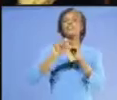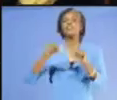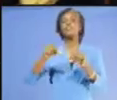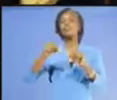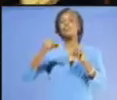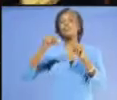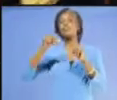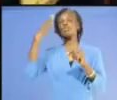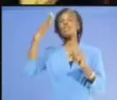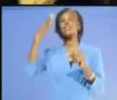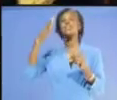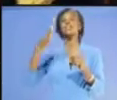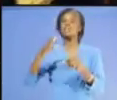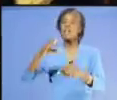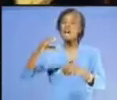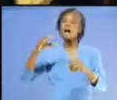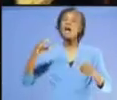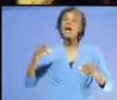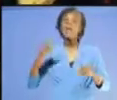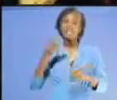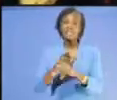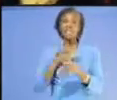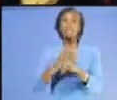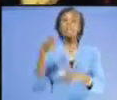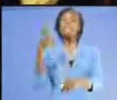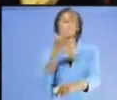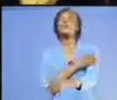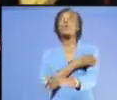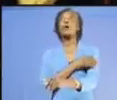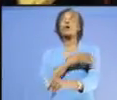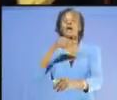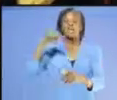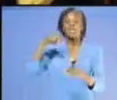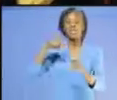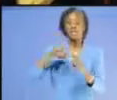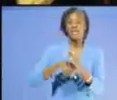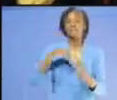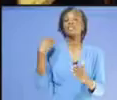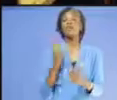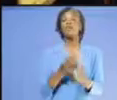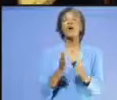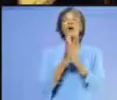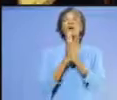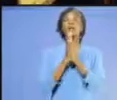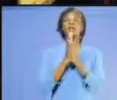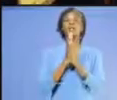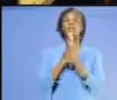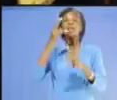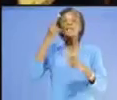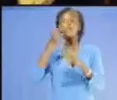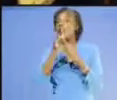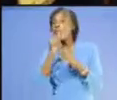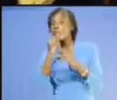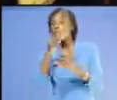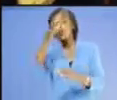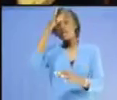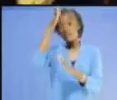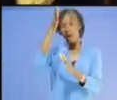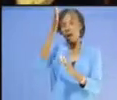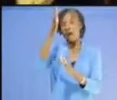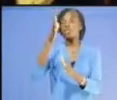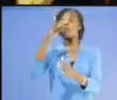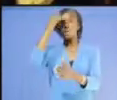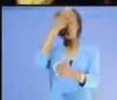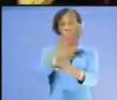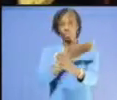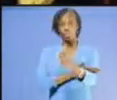sustaining power. This is our asking in the name of the Father and of